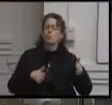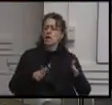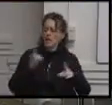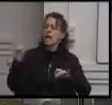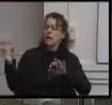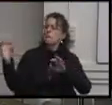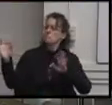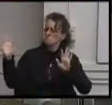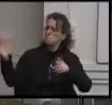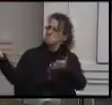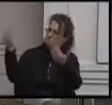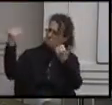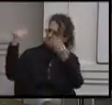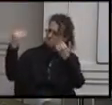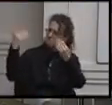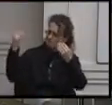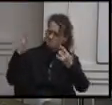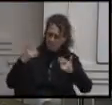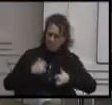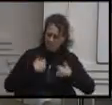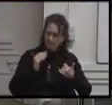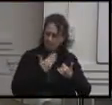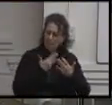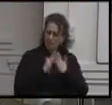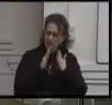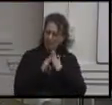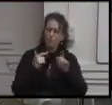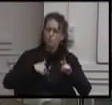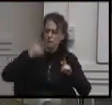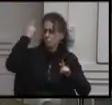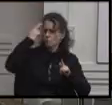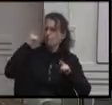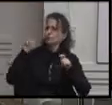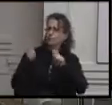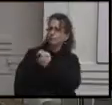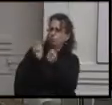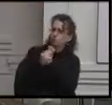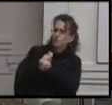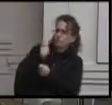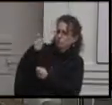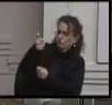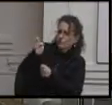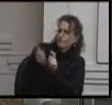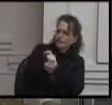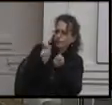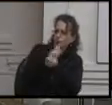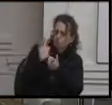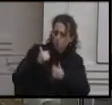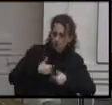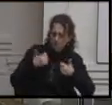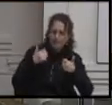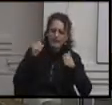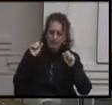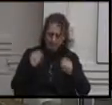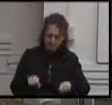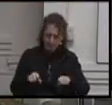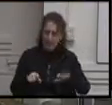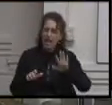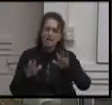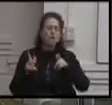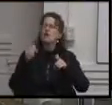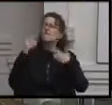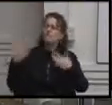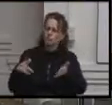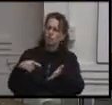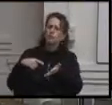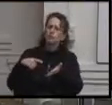but we know that you have the chance to make changes. You have indicated your full responsibility for what you've done. You